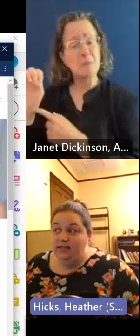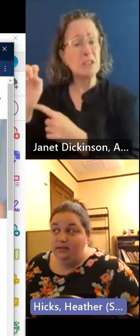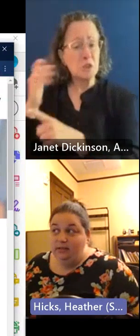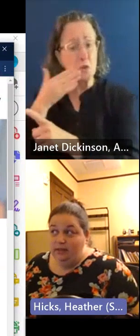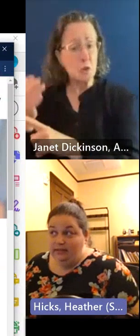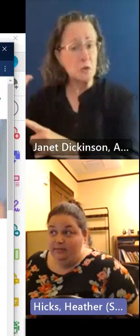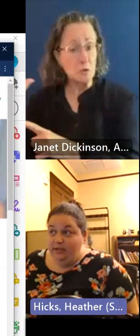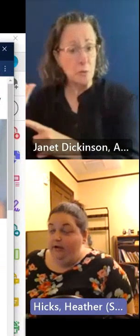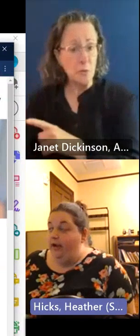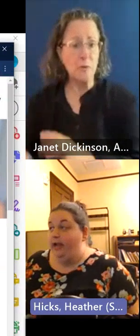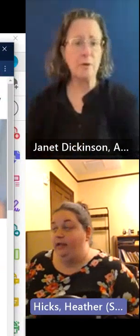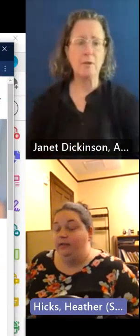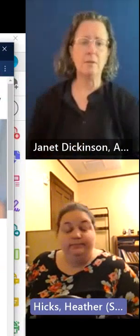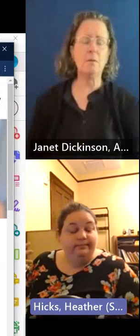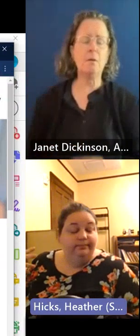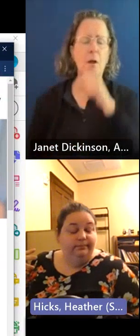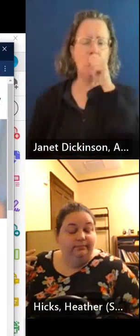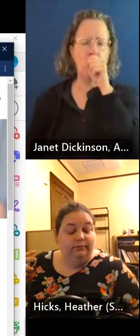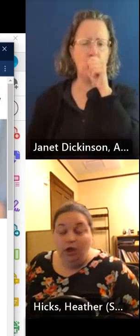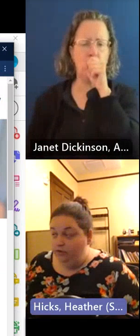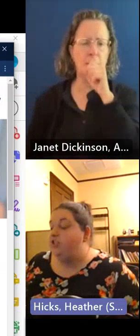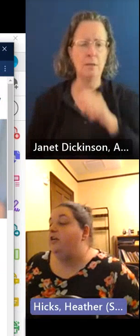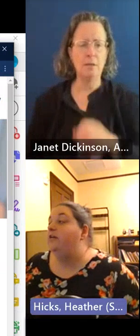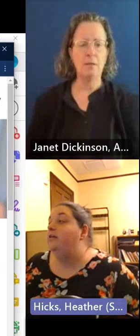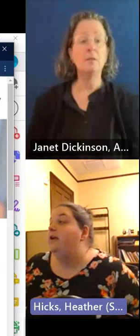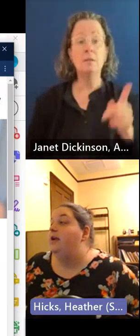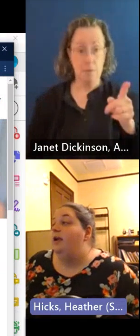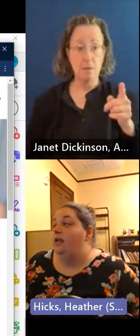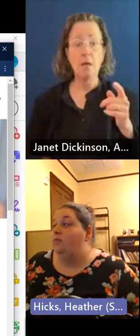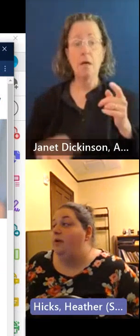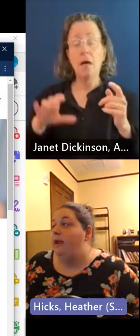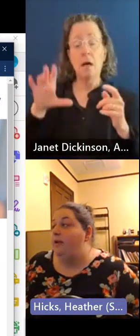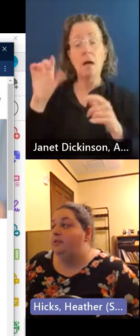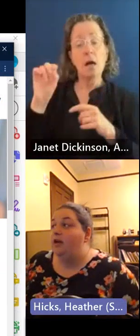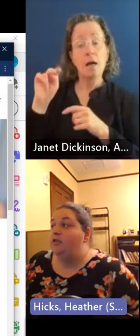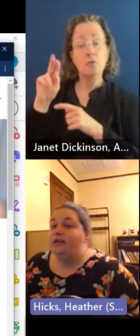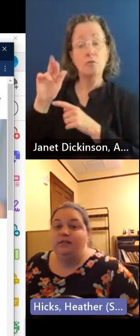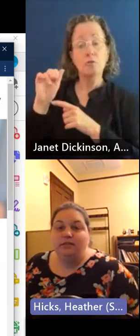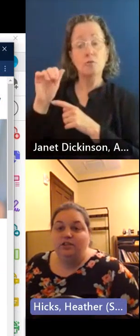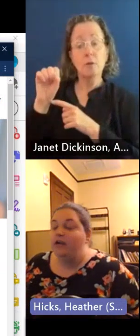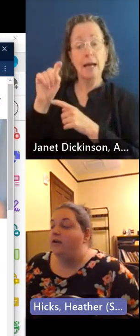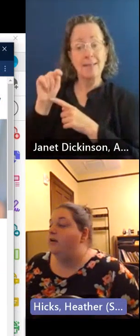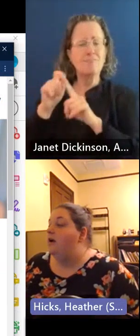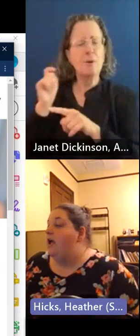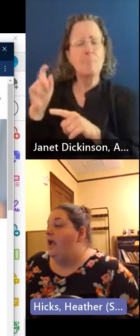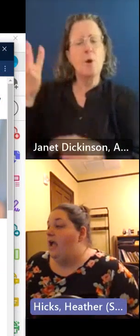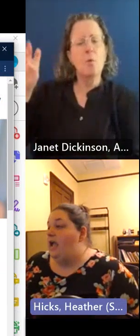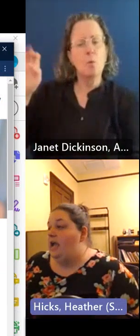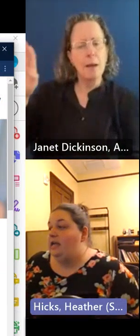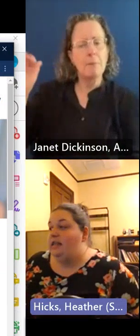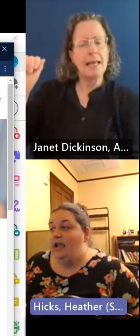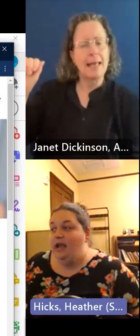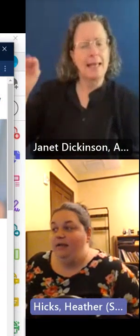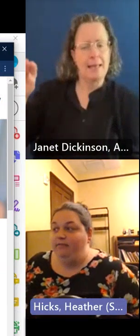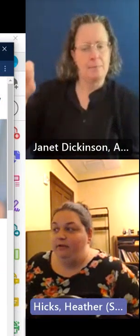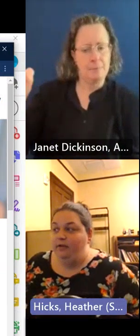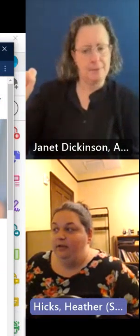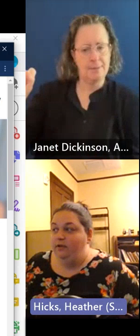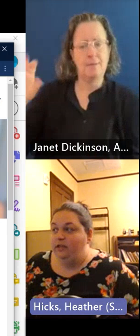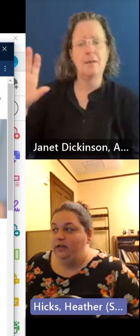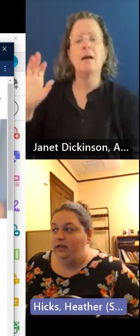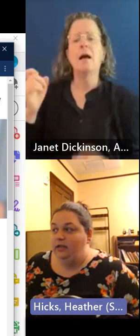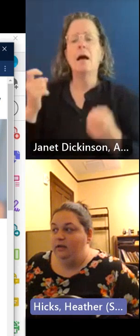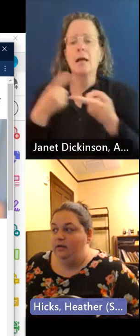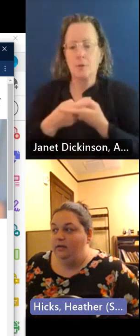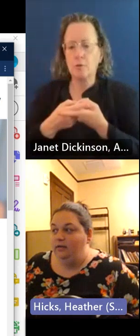this is a accessibility or contrast checker. It's WebAIM's contrast checker, and they have,